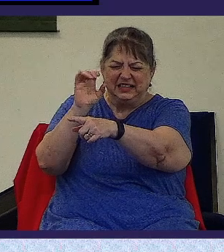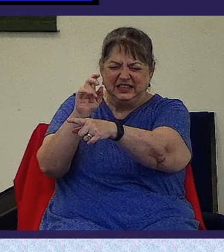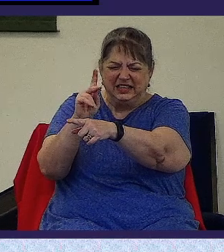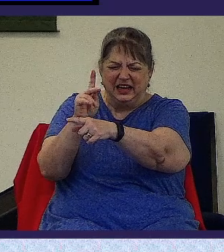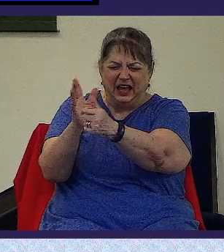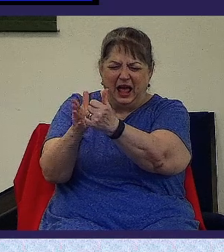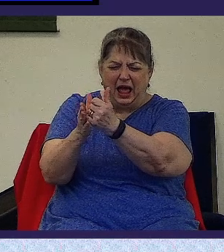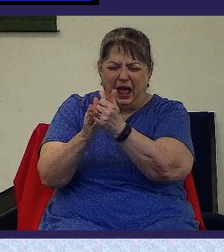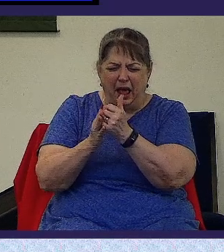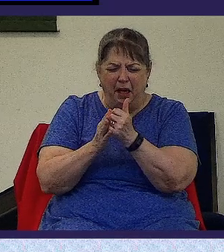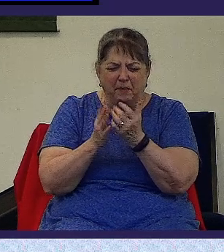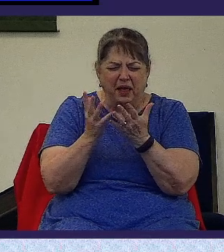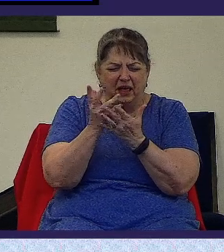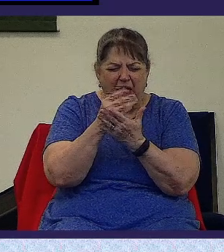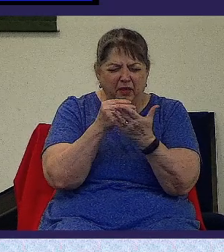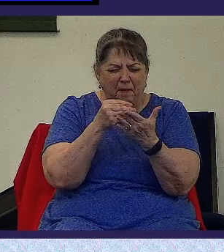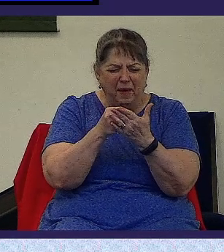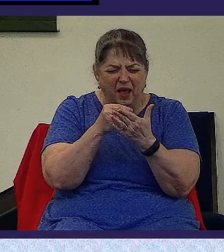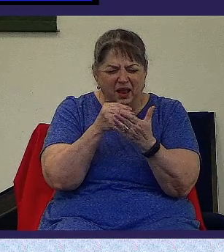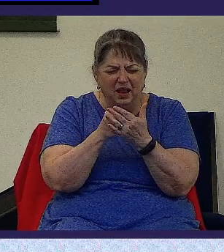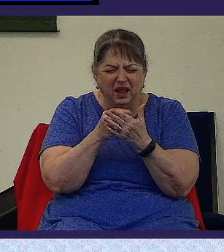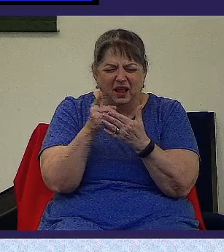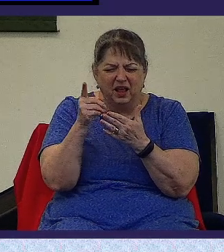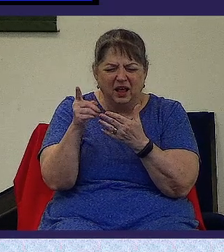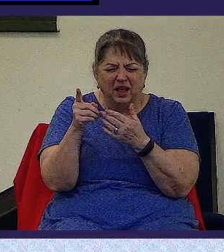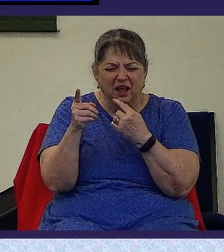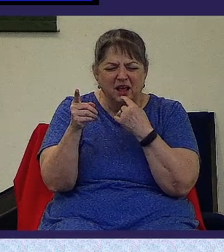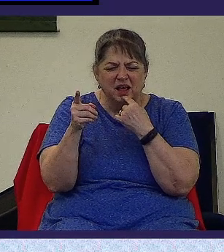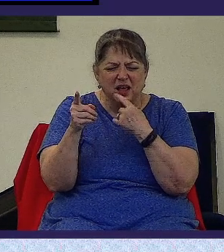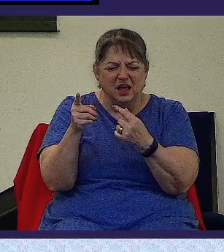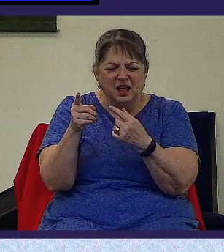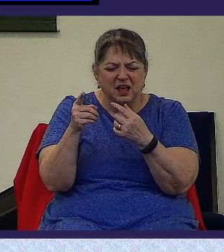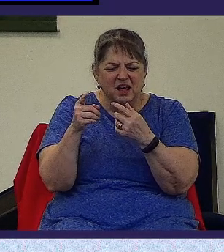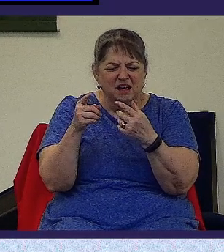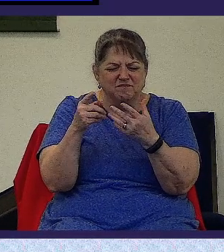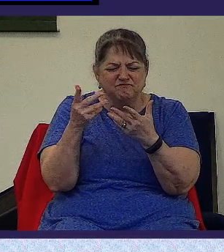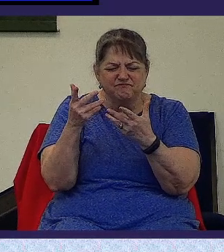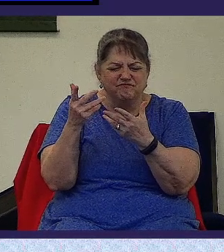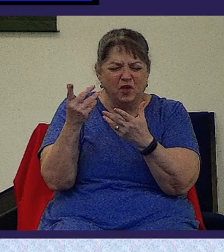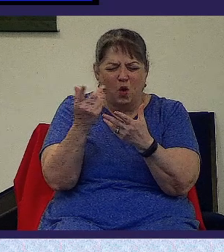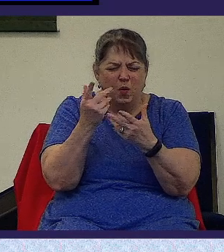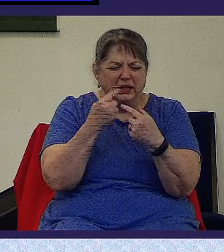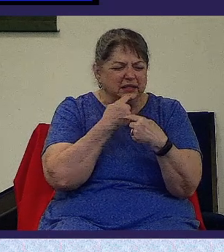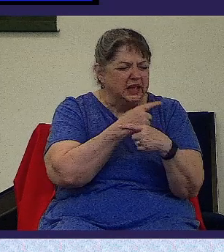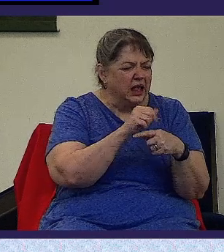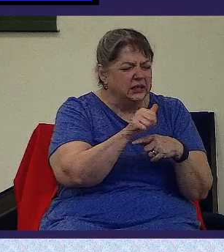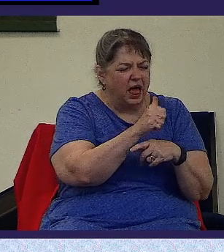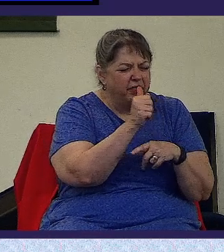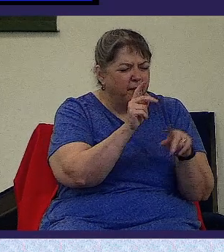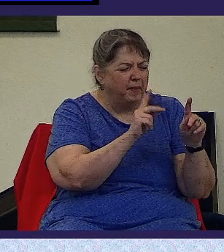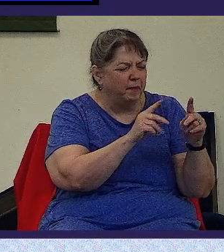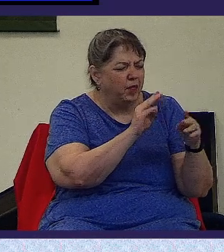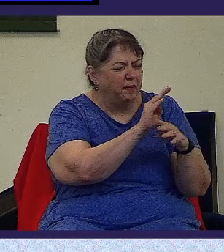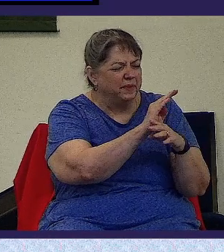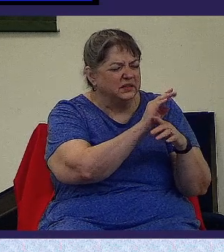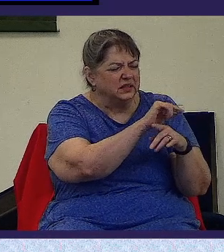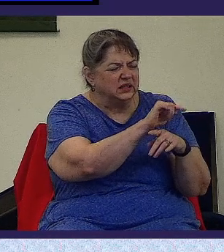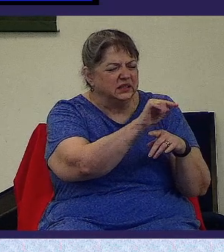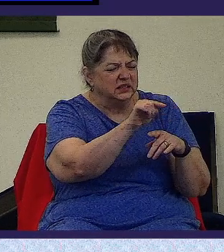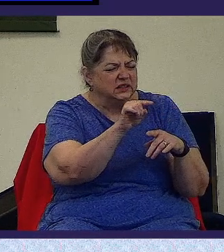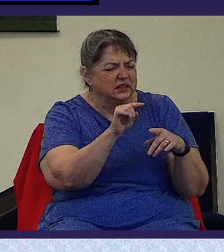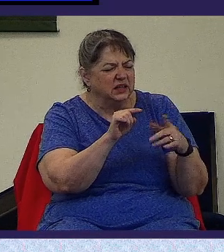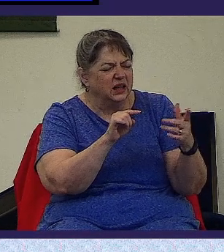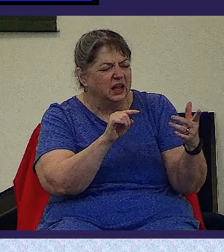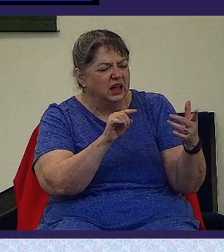helped out so much with this taking uh the flyer to various business owners that he knows uh men and women that he's